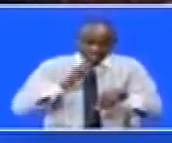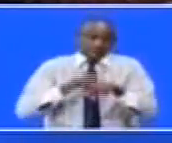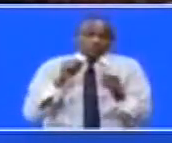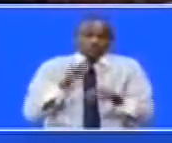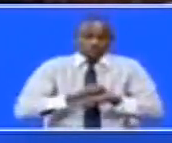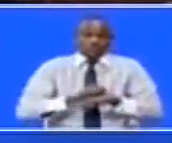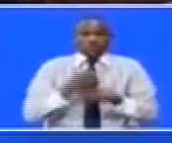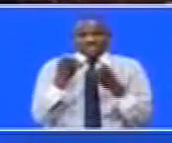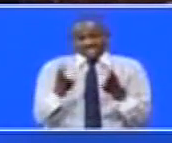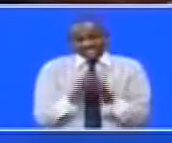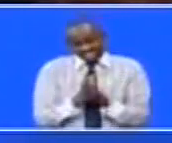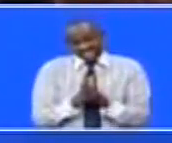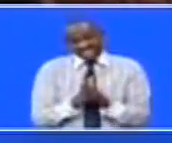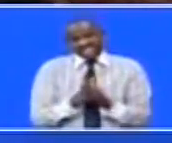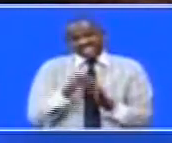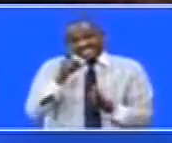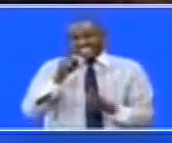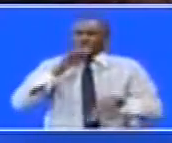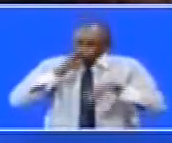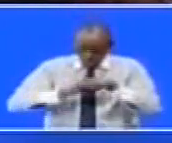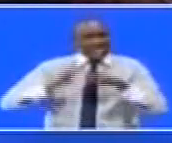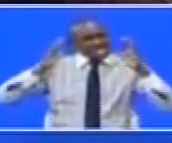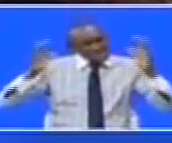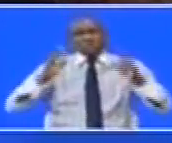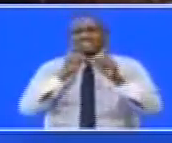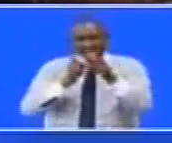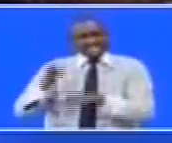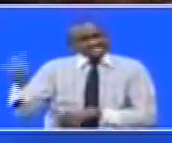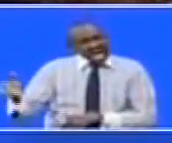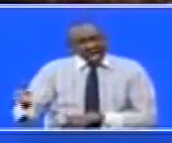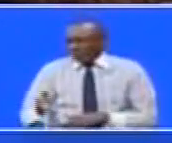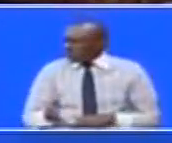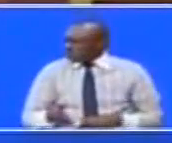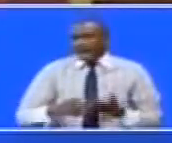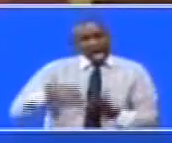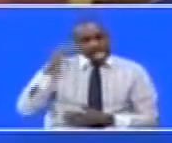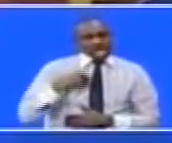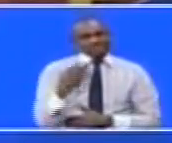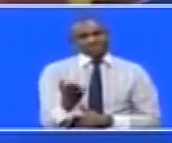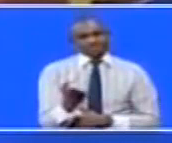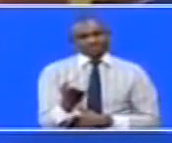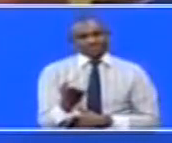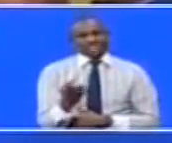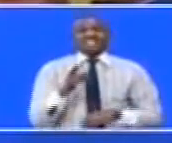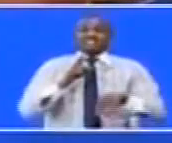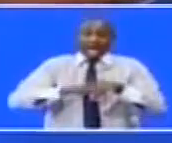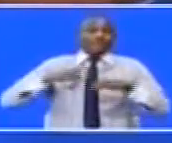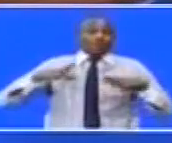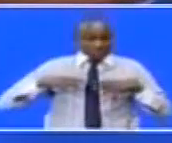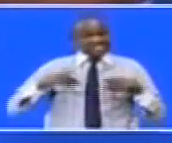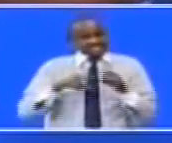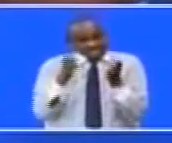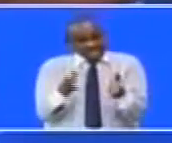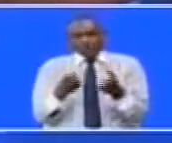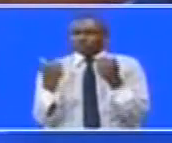when kids are really missing out, and there's a huge talent, I'm sure you've seen from the work that they've done, there's a huge talent out there. During holidays such as these,